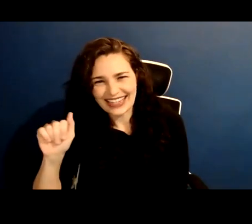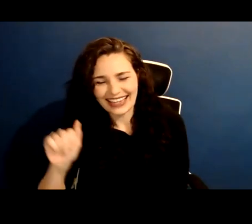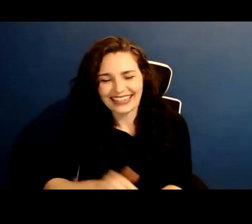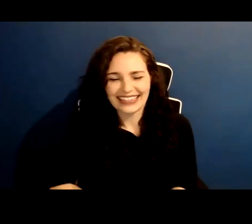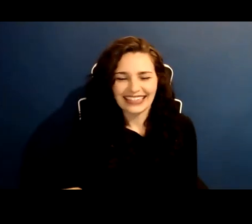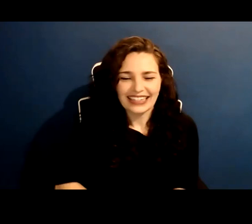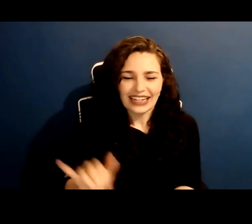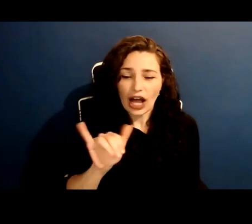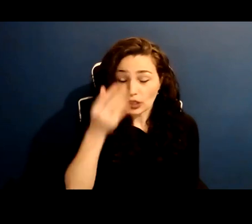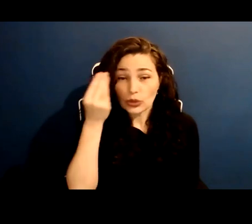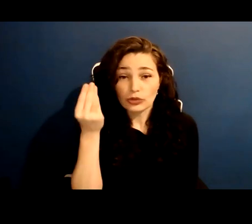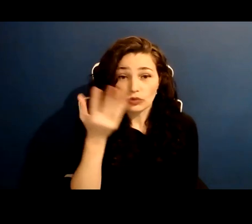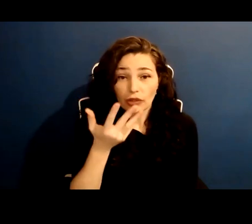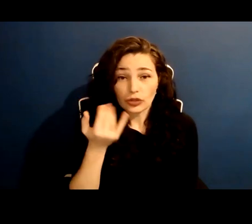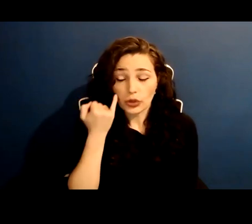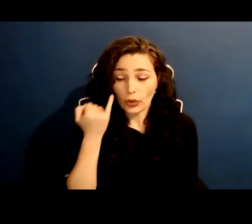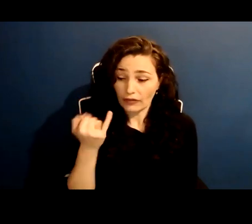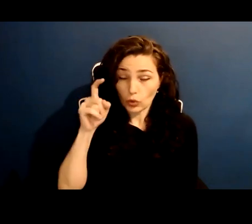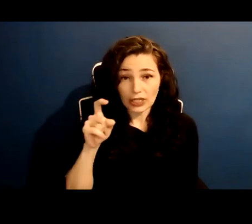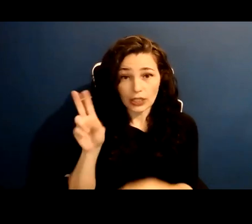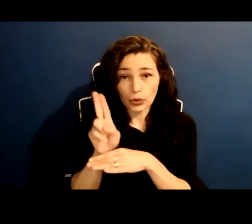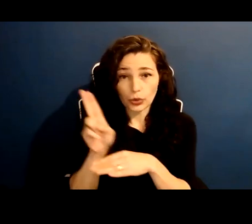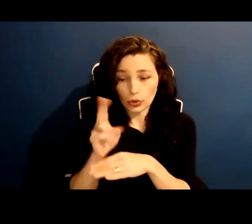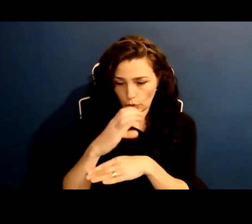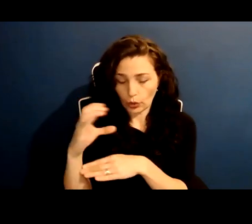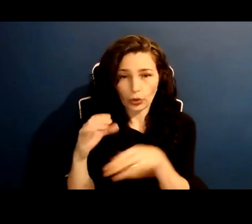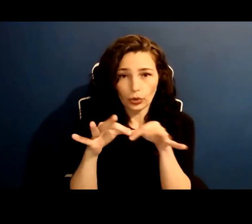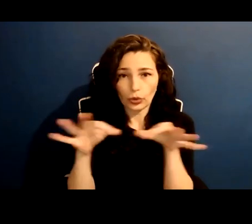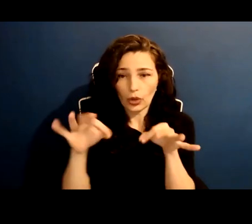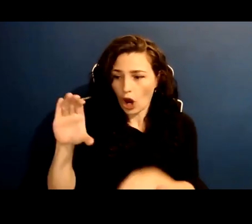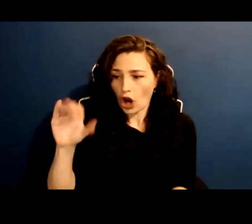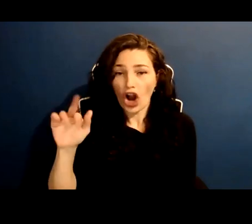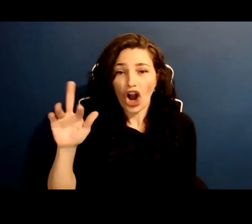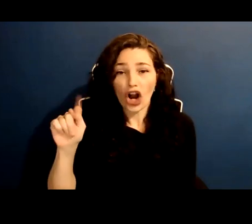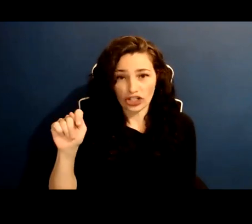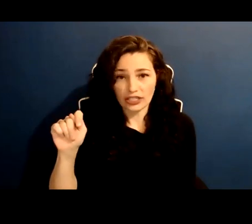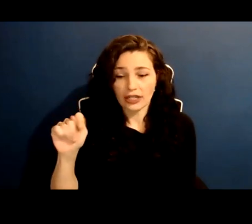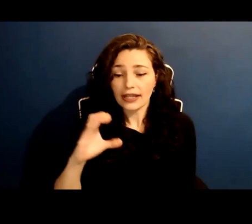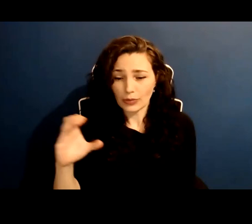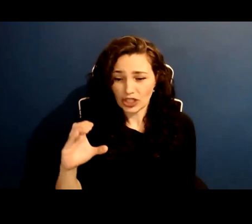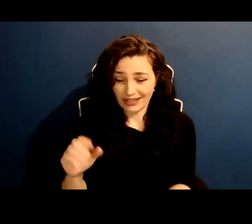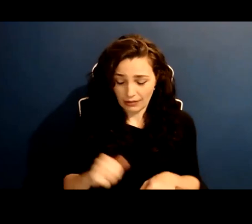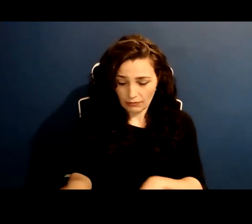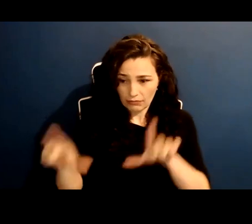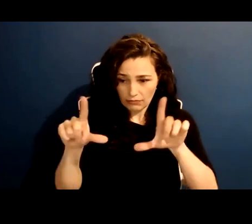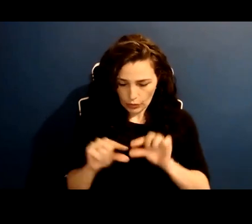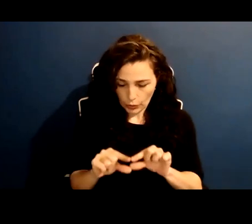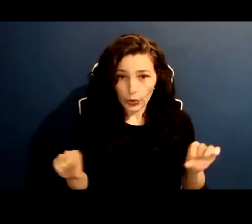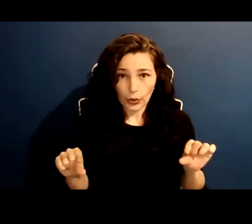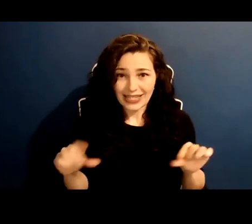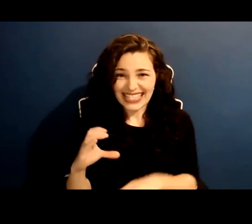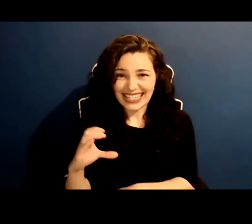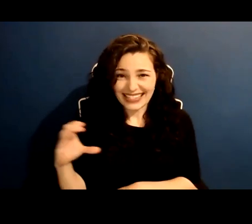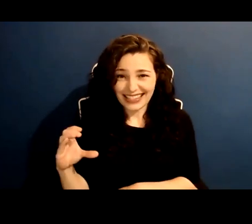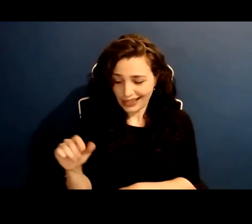on the captioning, if you need to utilize it, CART captioning, click on the CC button at the bottom of